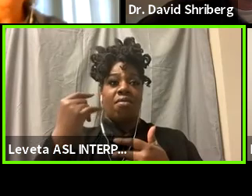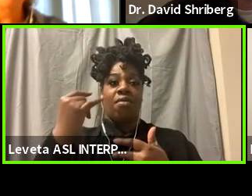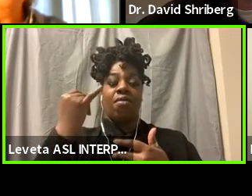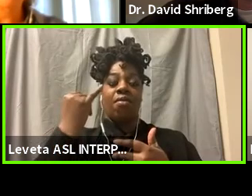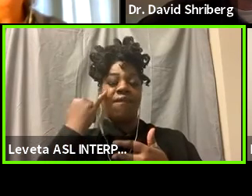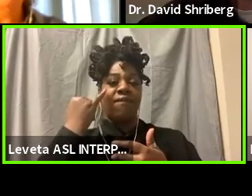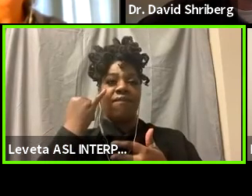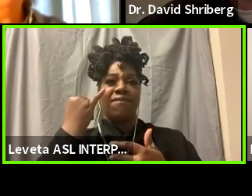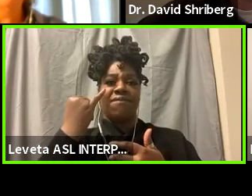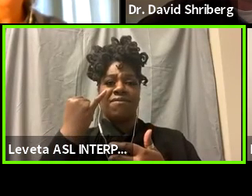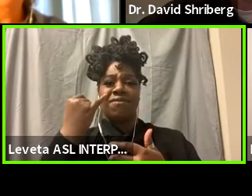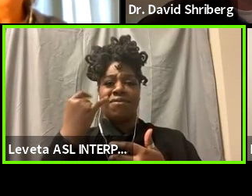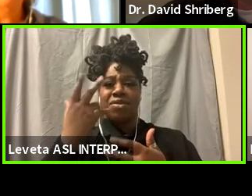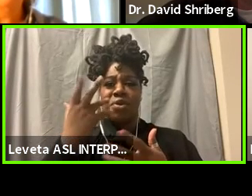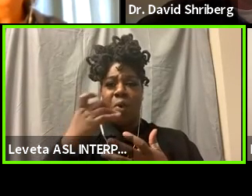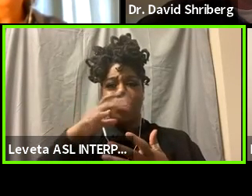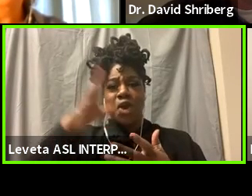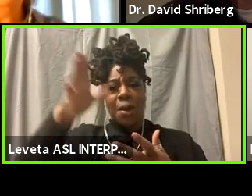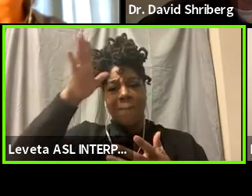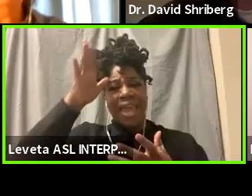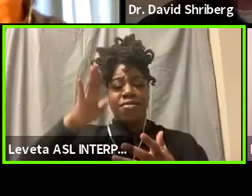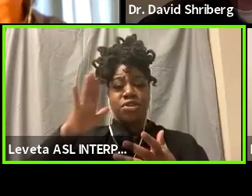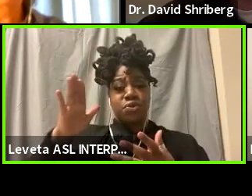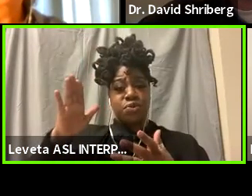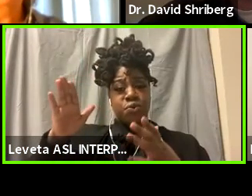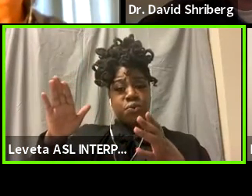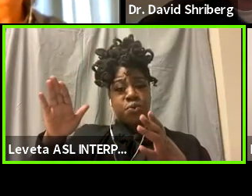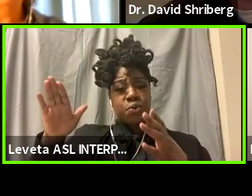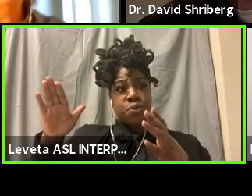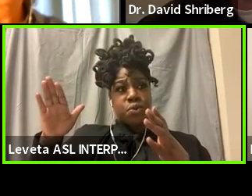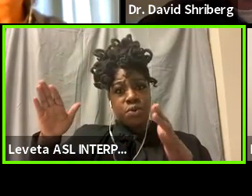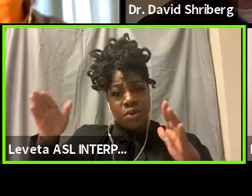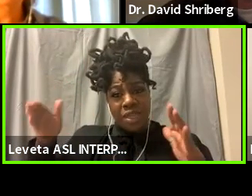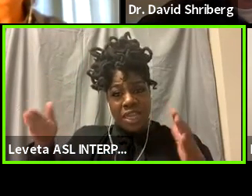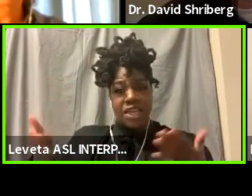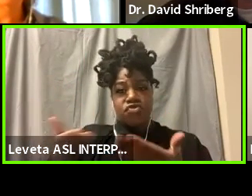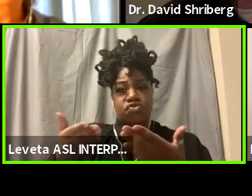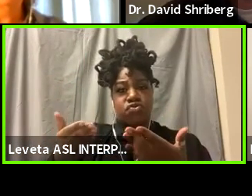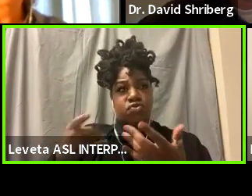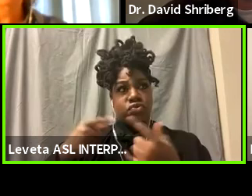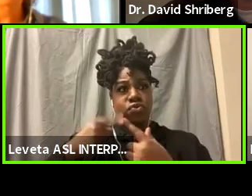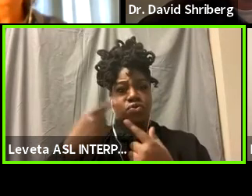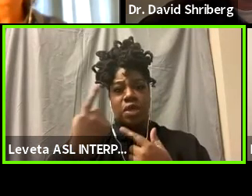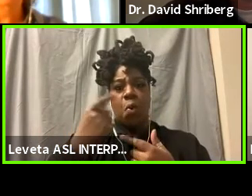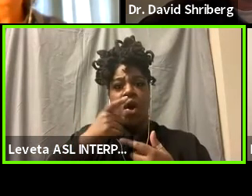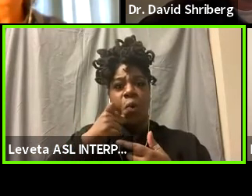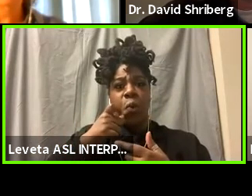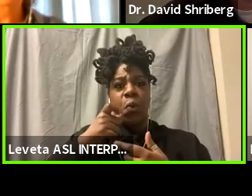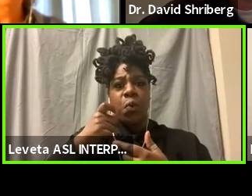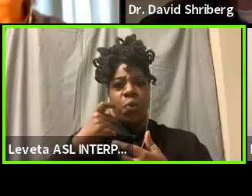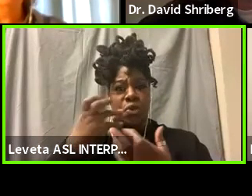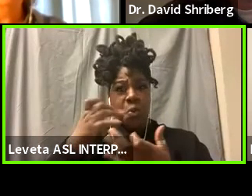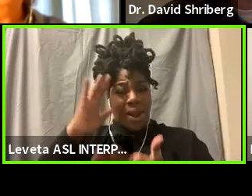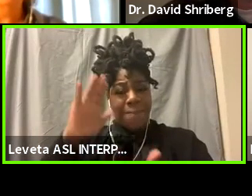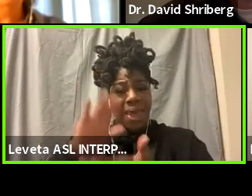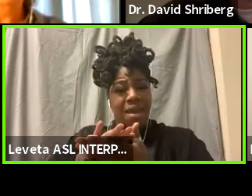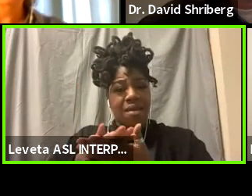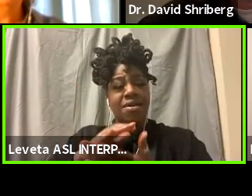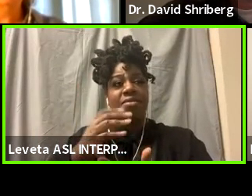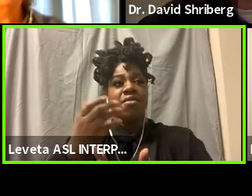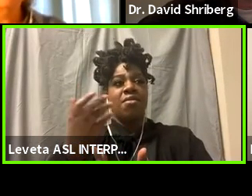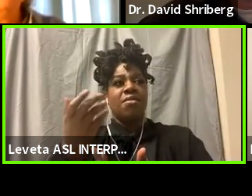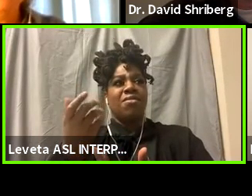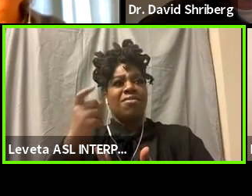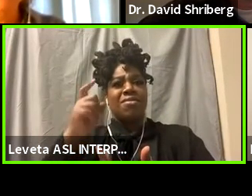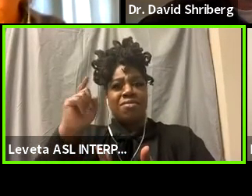it important that they pass PARC? Or is it important that they're good human beings that are going to treat other people well?